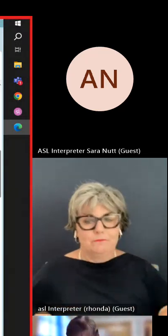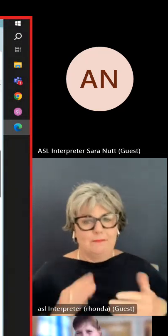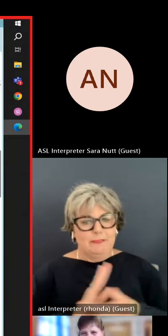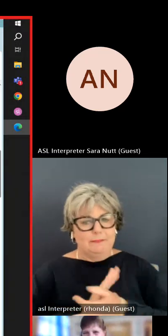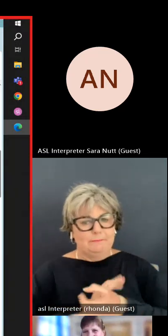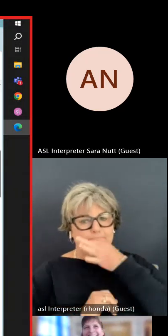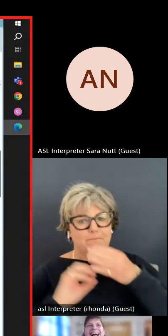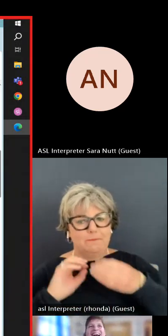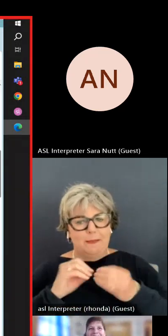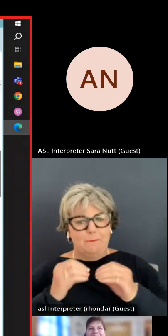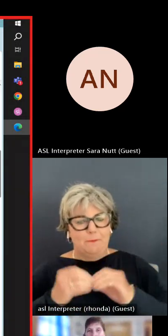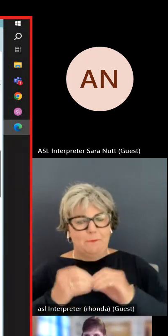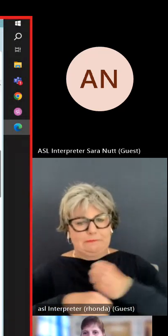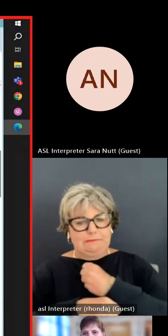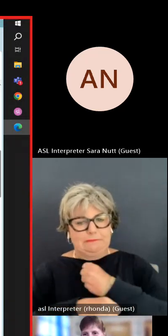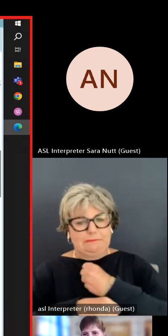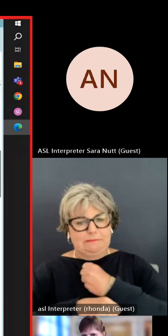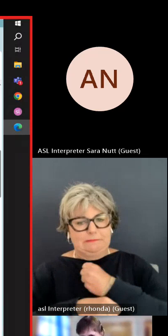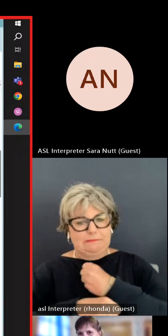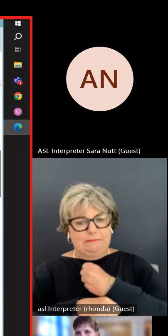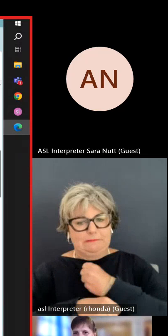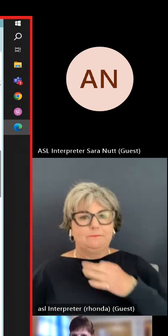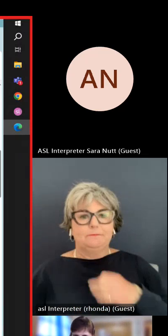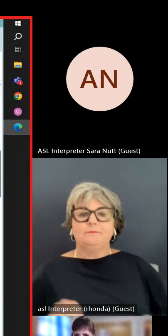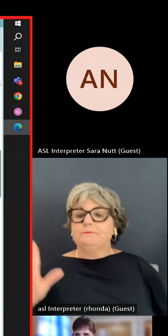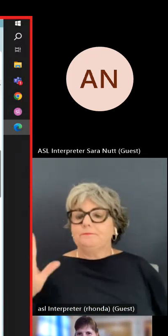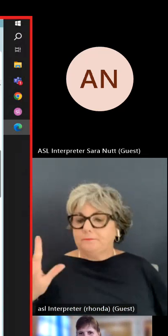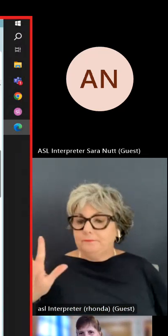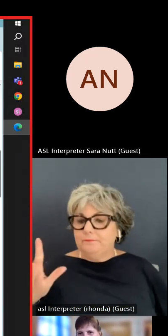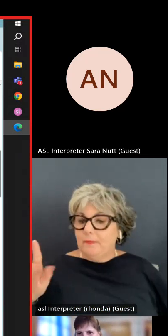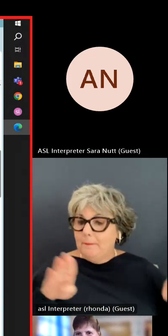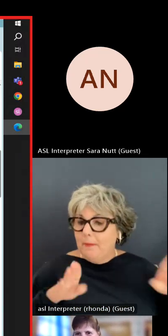numerically. Number three, a biologist. Okay.